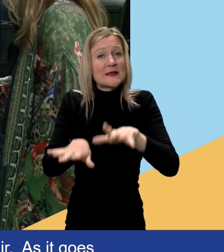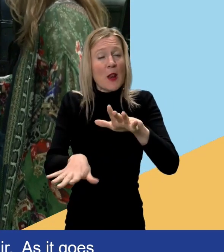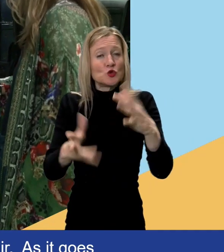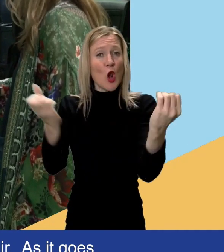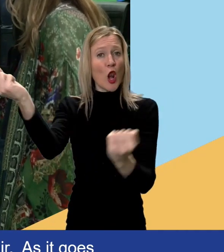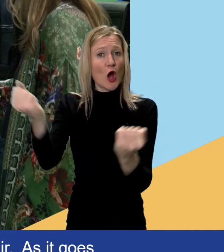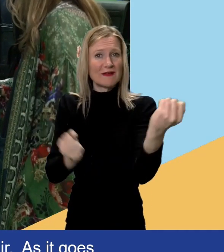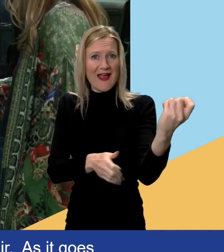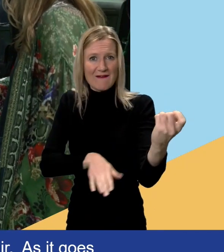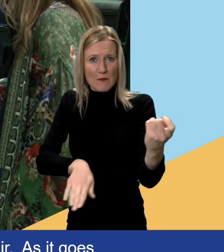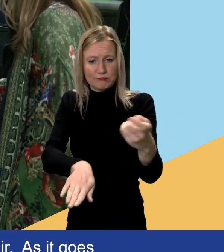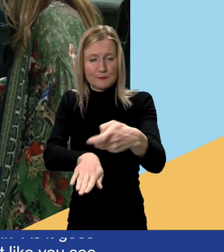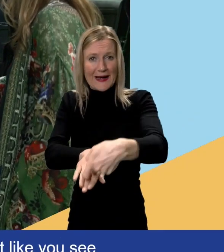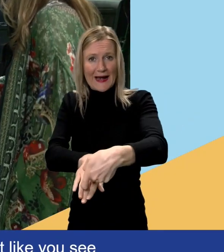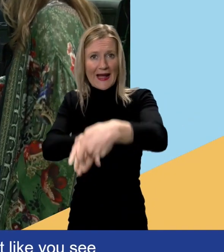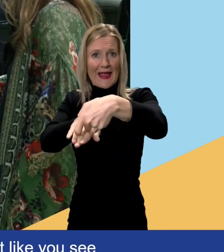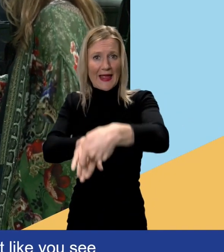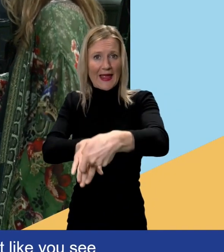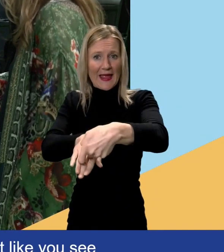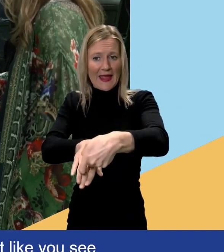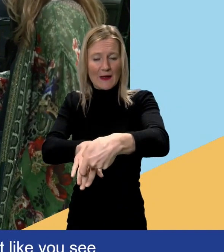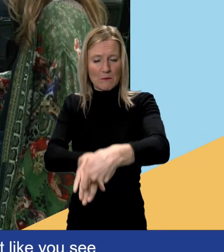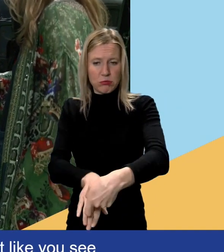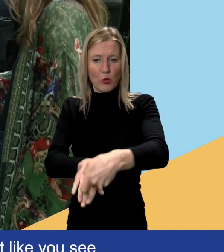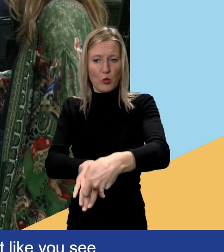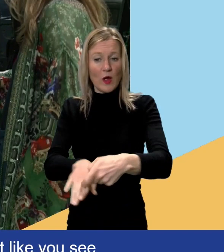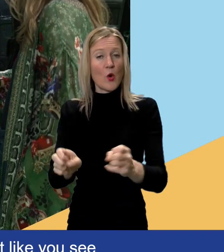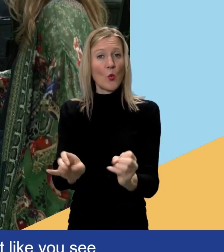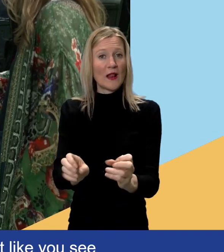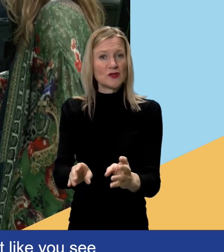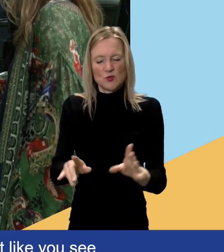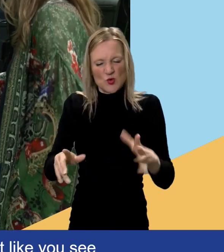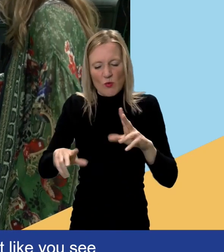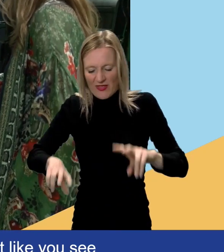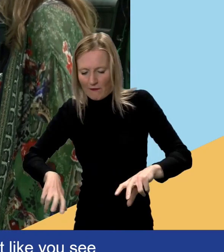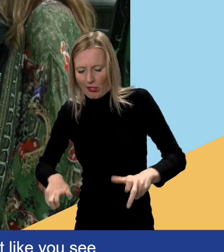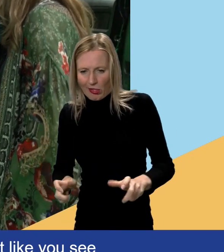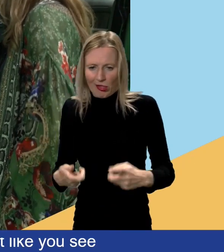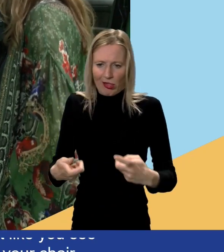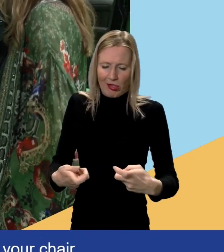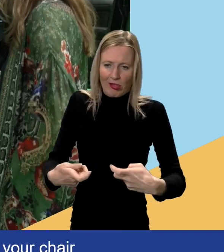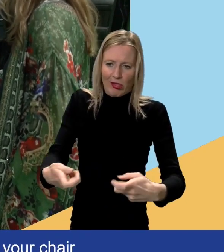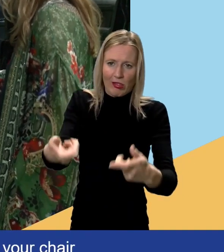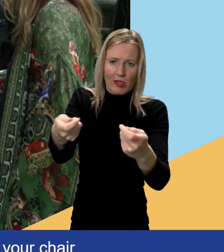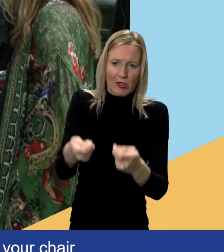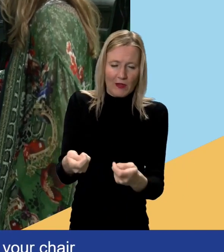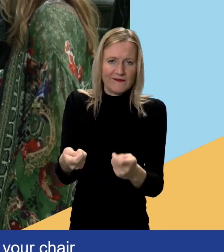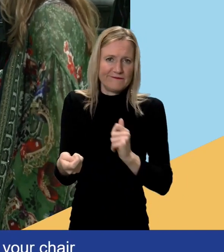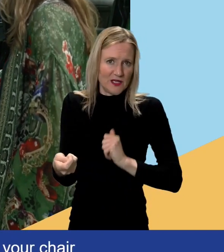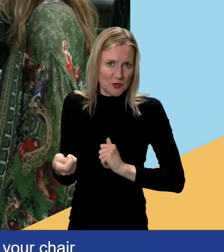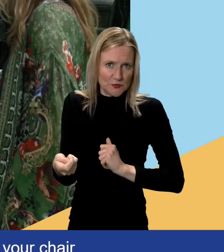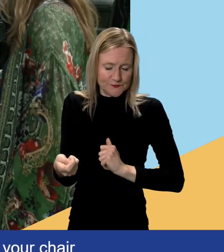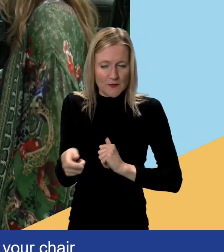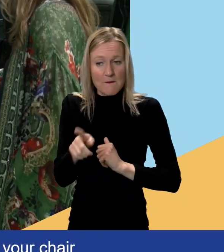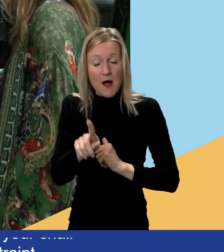trailer clicking. Yeah. That will then secure you down in your chair and you don't have to worry about these four-point restraint system. Right. Now, it is